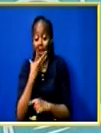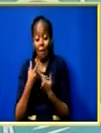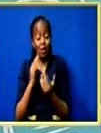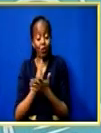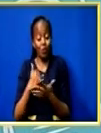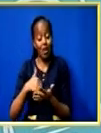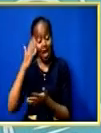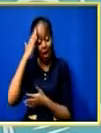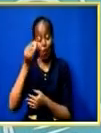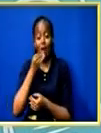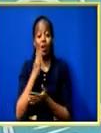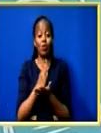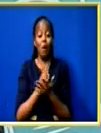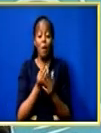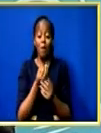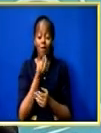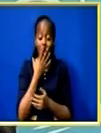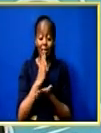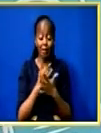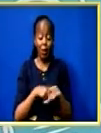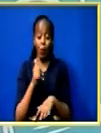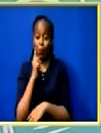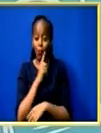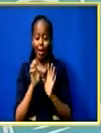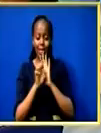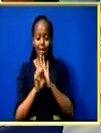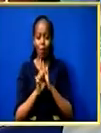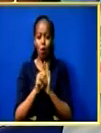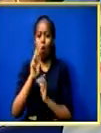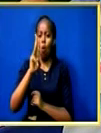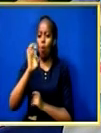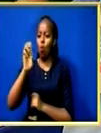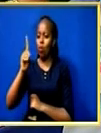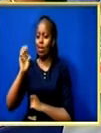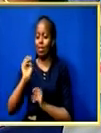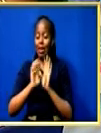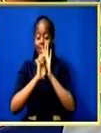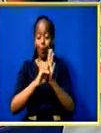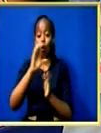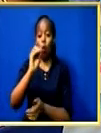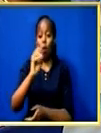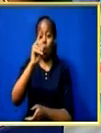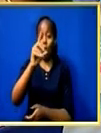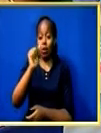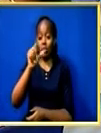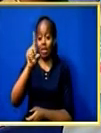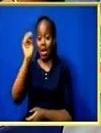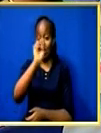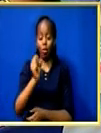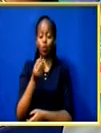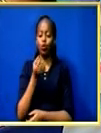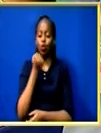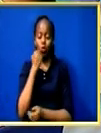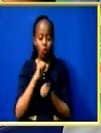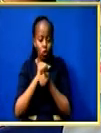Flowers can be quite harmful, by the way. I know weeds like oxalis are sweet, but not to chew and swallow. But